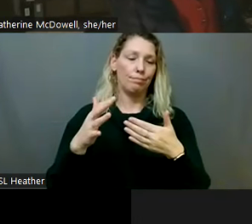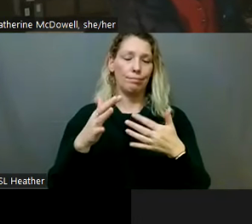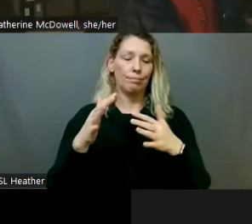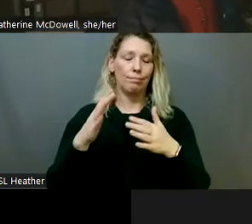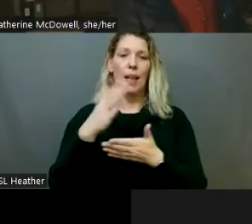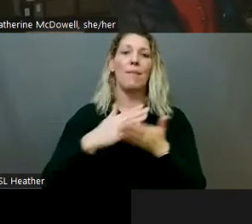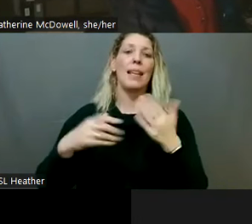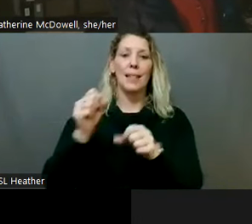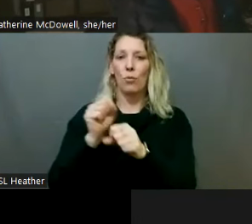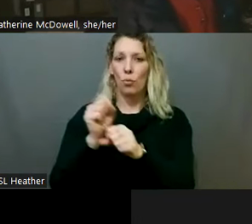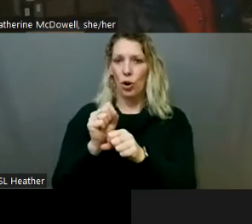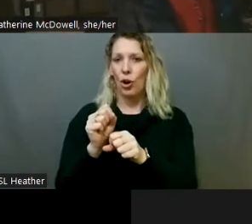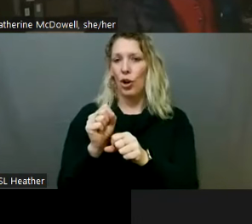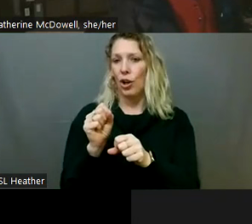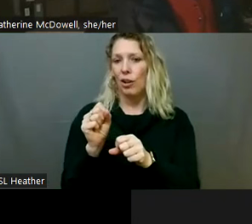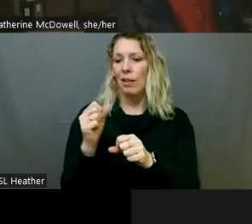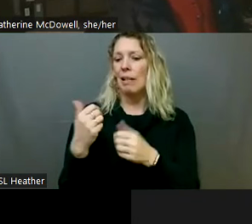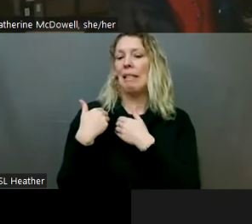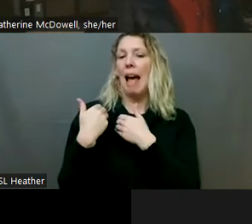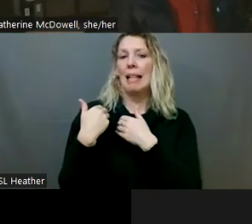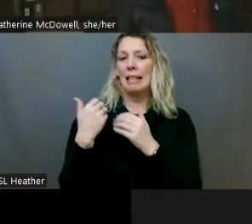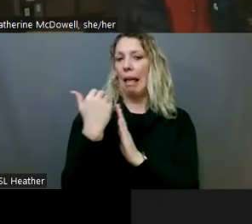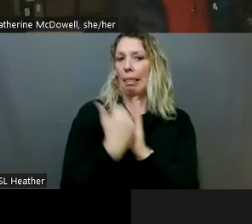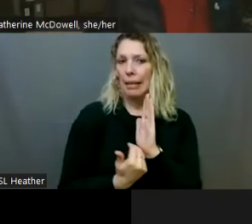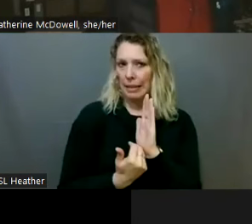phase of work as sort of a task list as well.